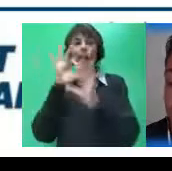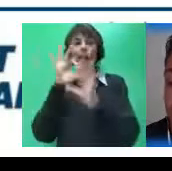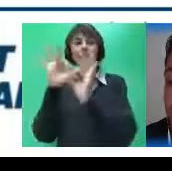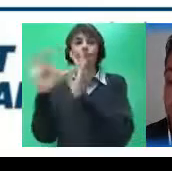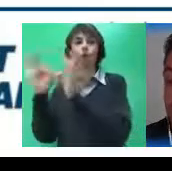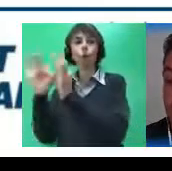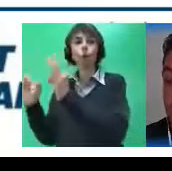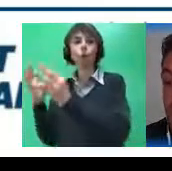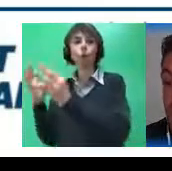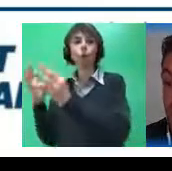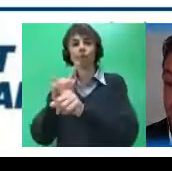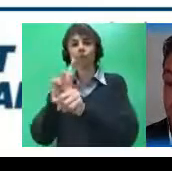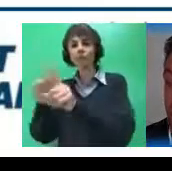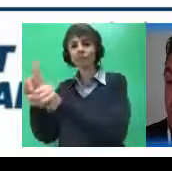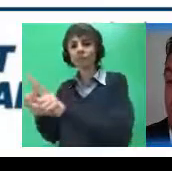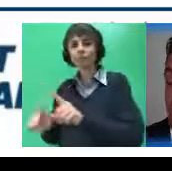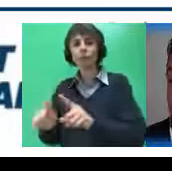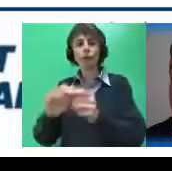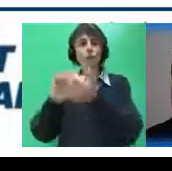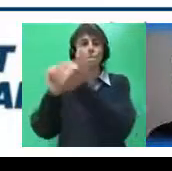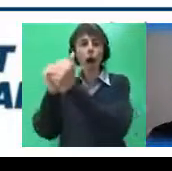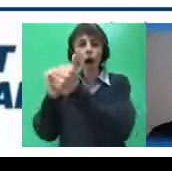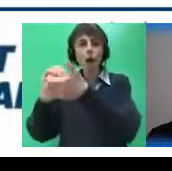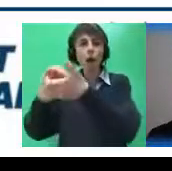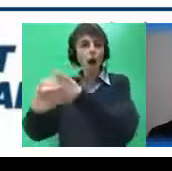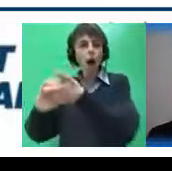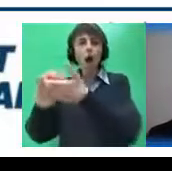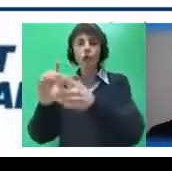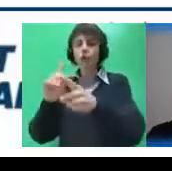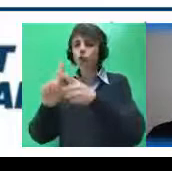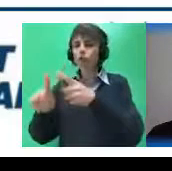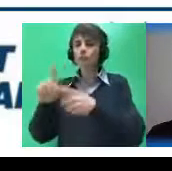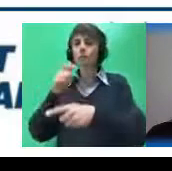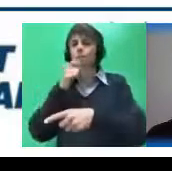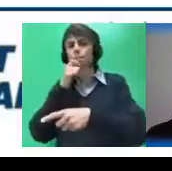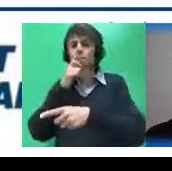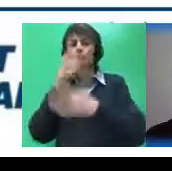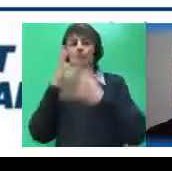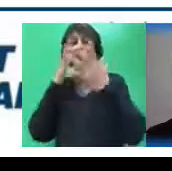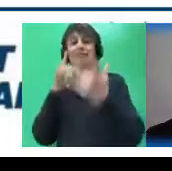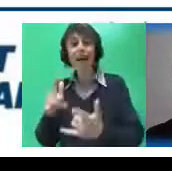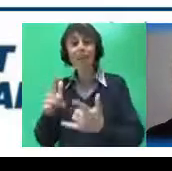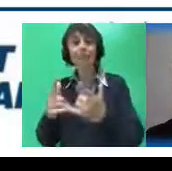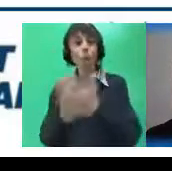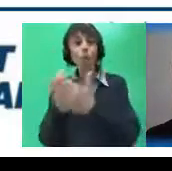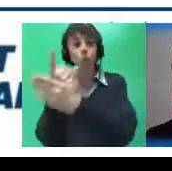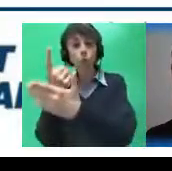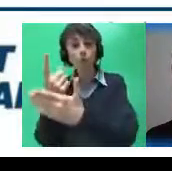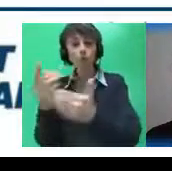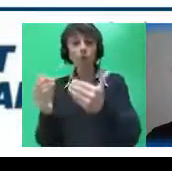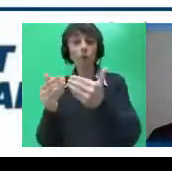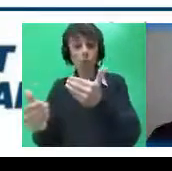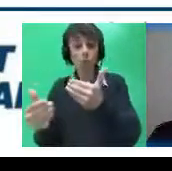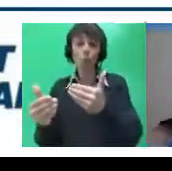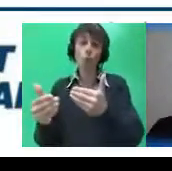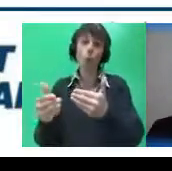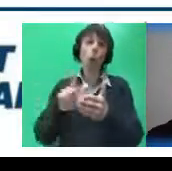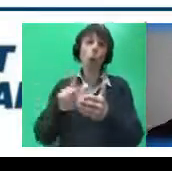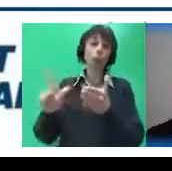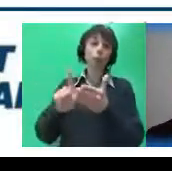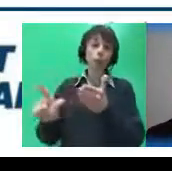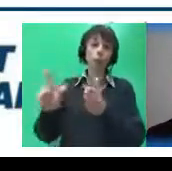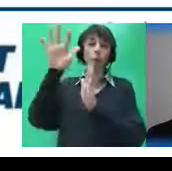of opportunities and solutions that can be tested more widely, and there'll be opportunities for everyone down the line to do that later in autumn. But